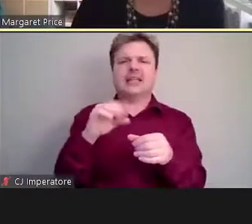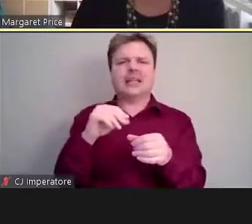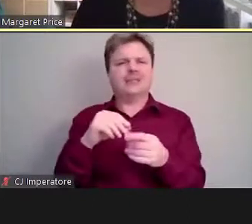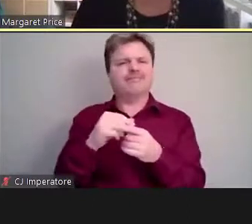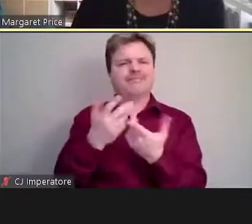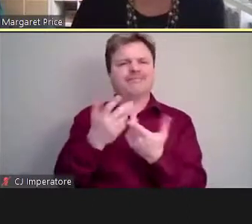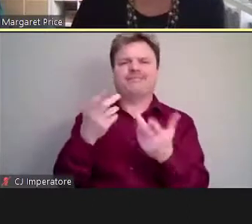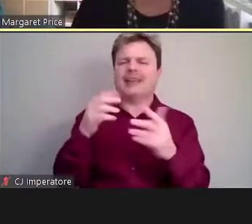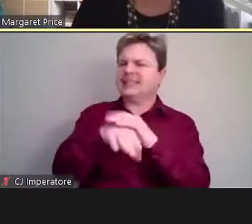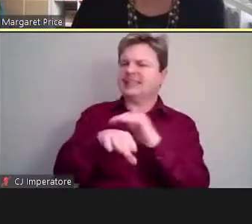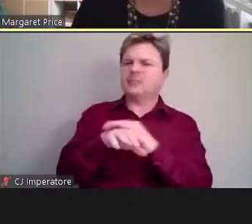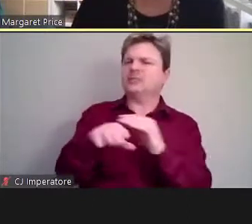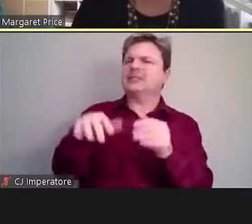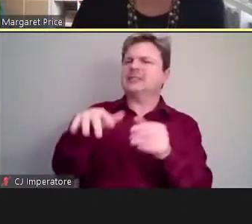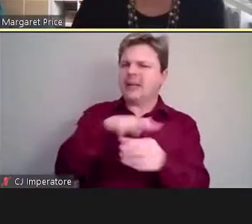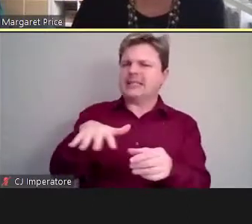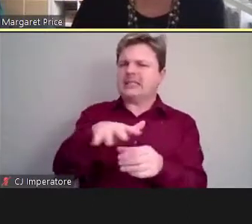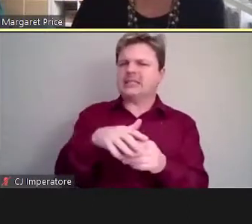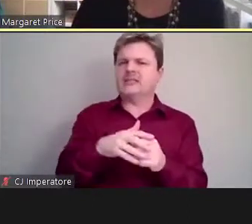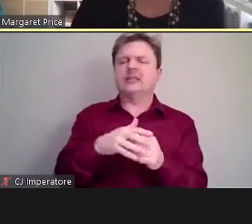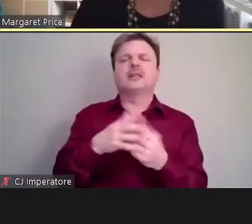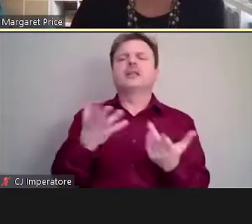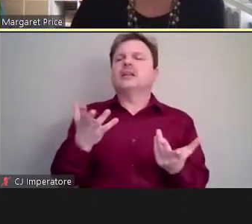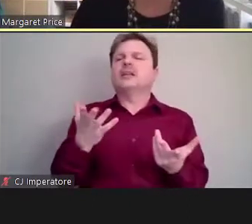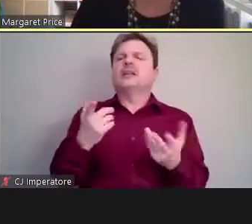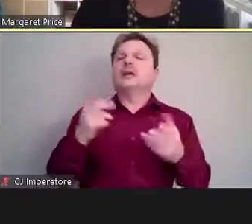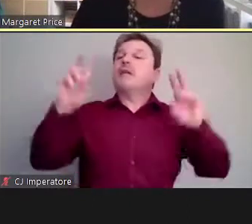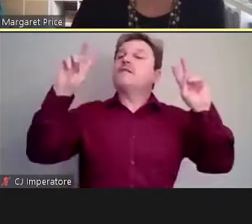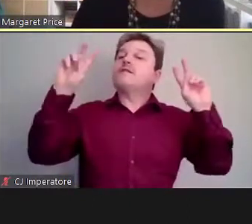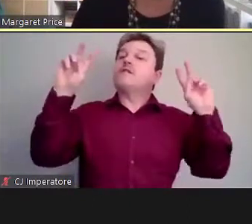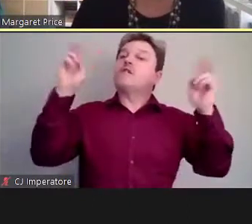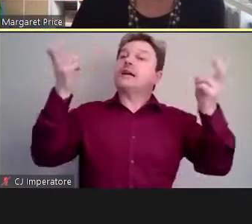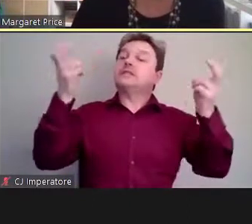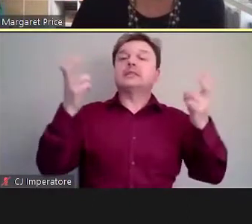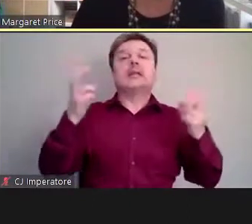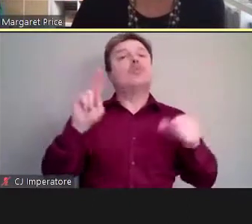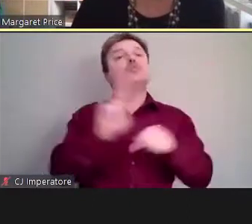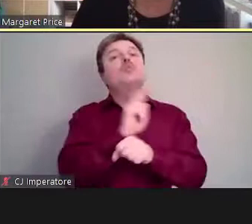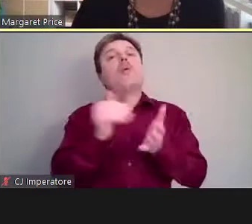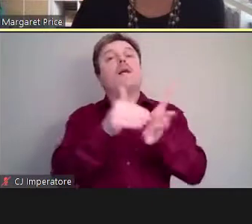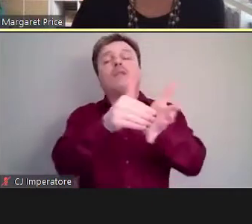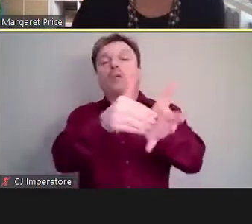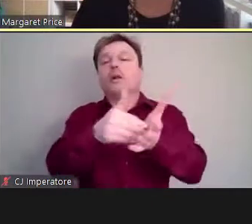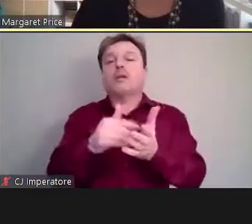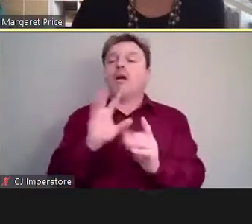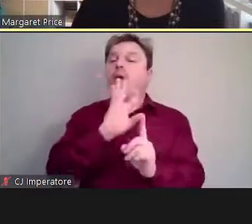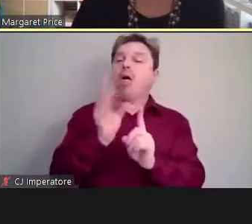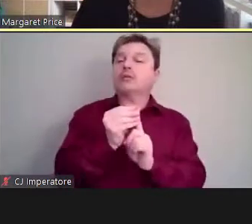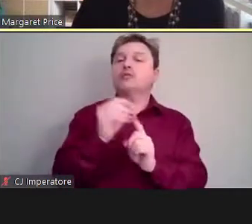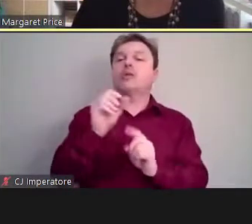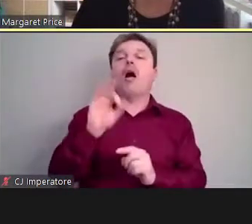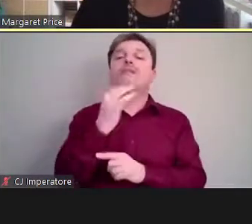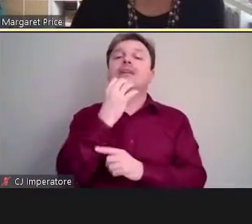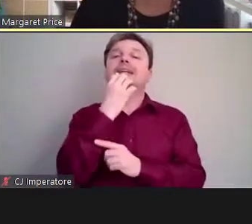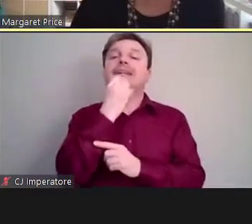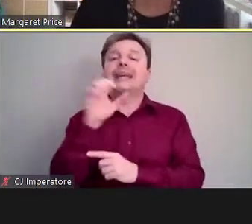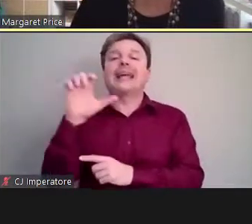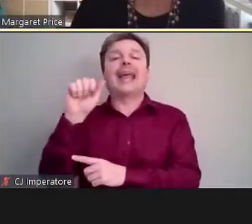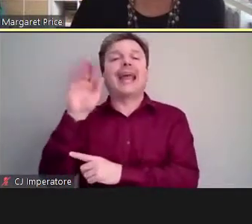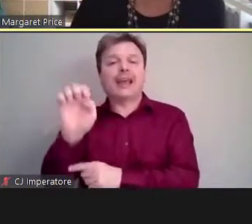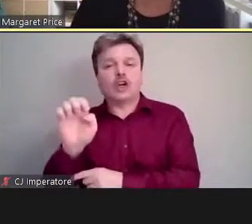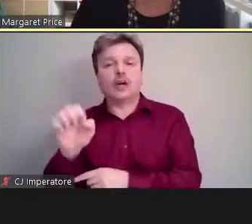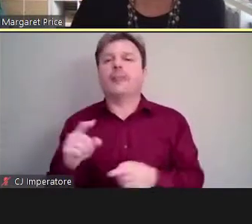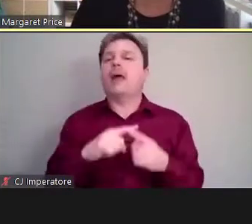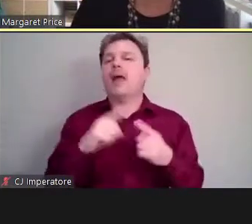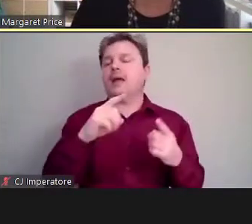Phrases that have begun to be used a lot include culture of care and community of access.